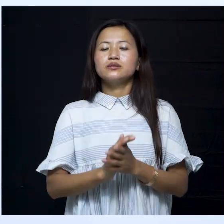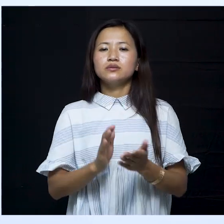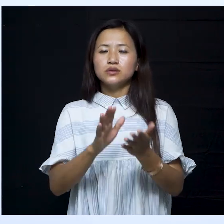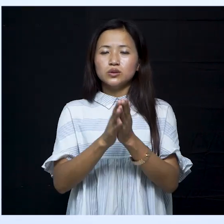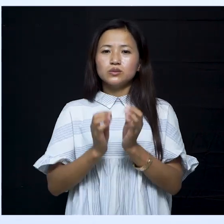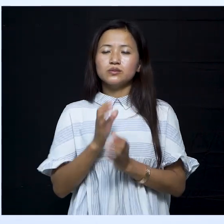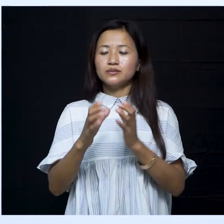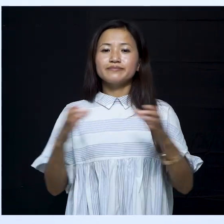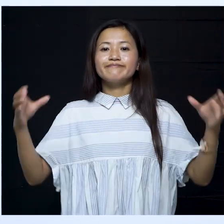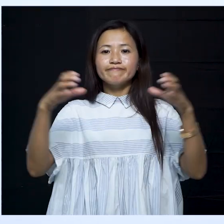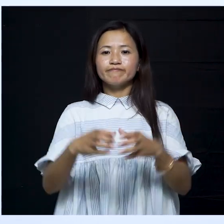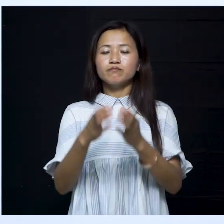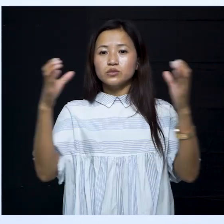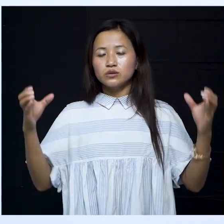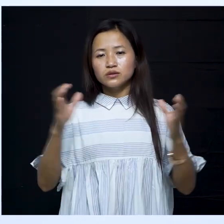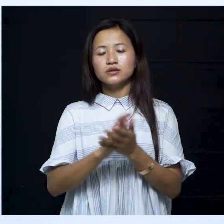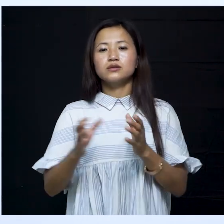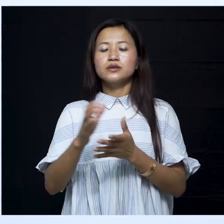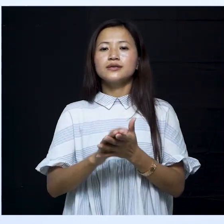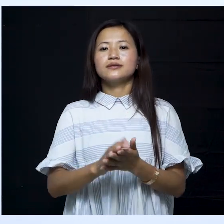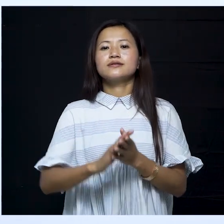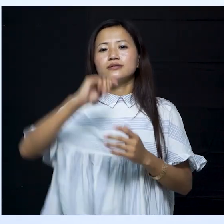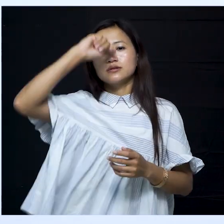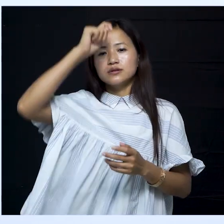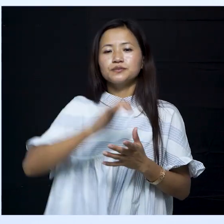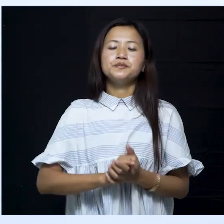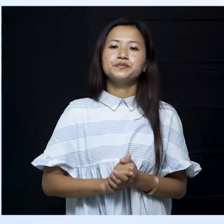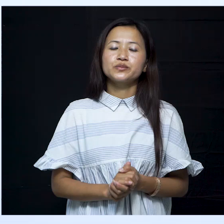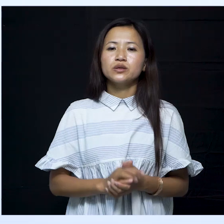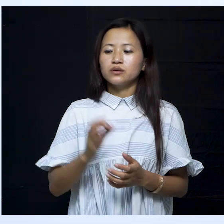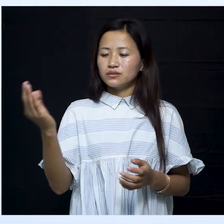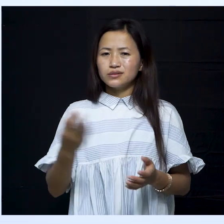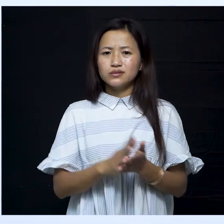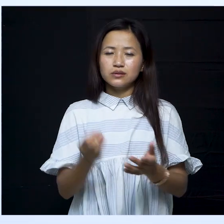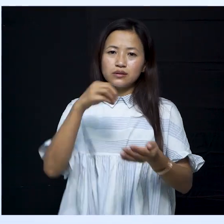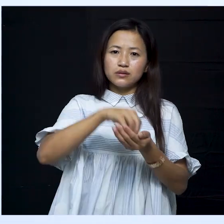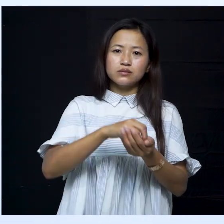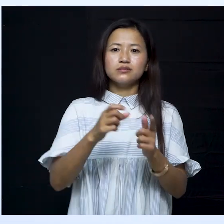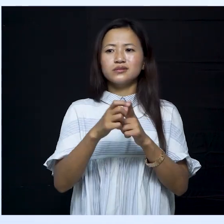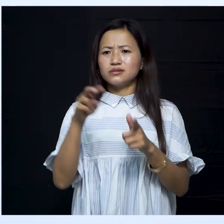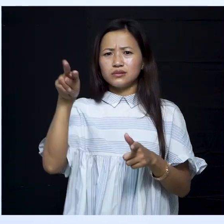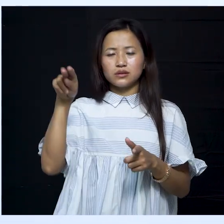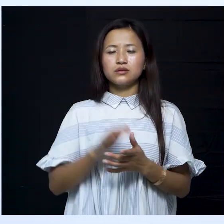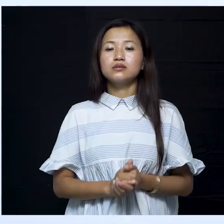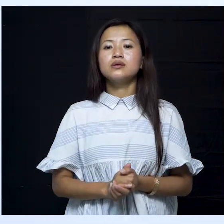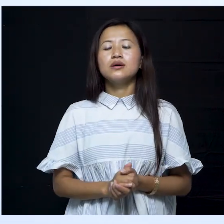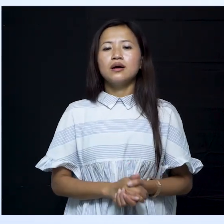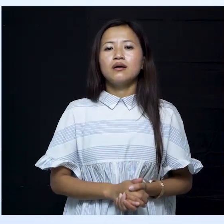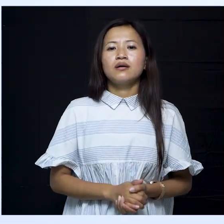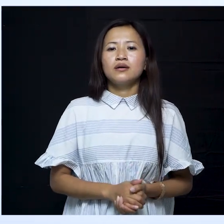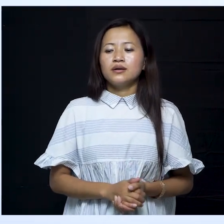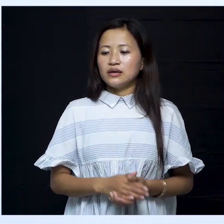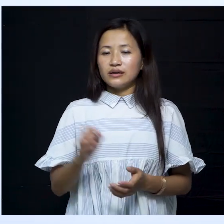Toasted English. New words are coined every day. You know, even a lot of new words are added to the dictionary, and